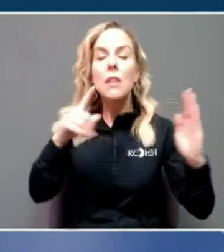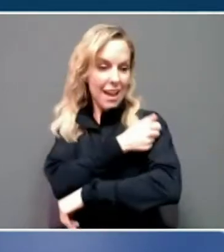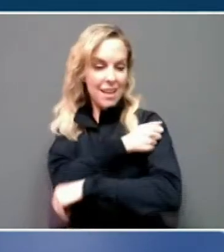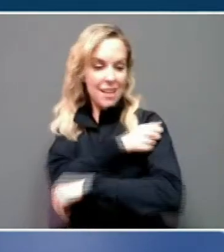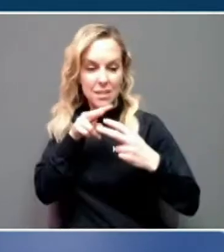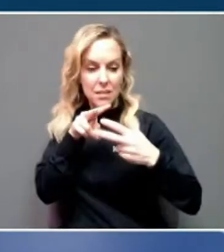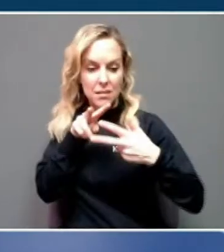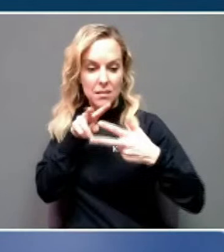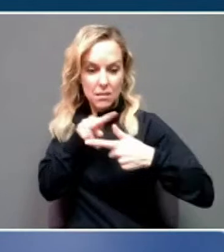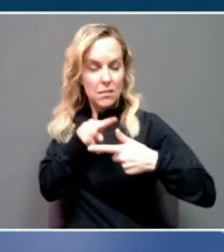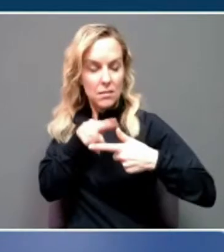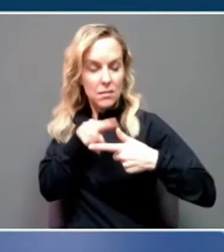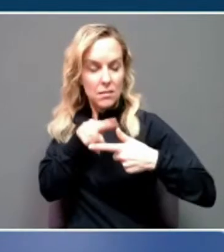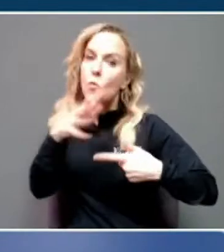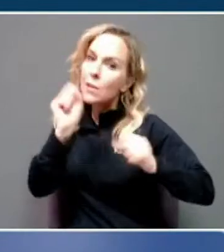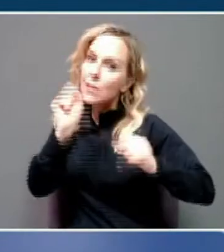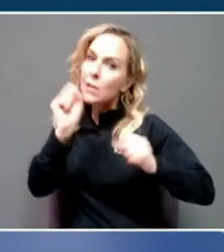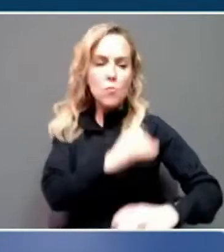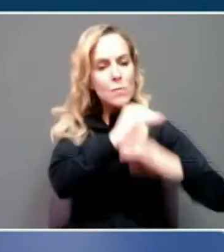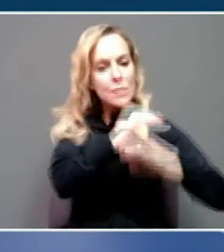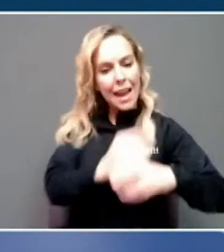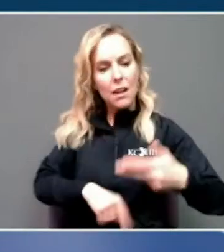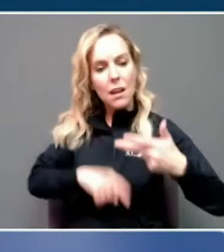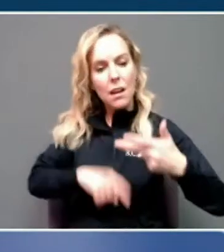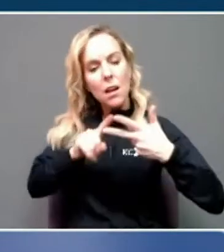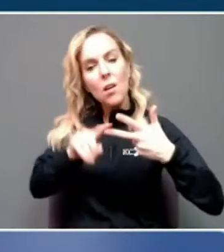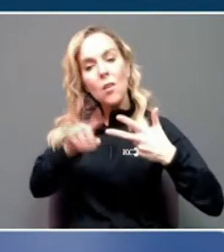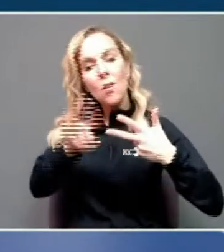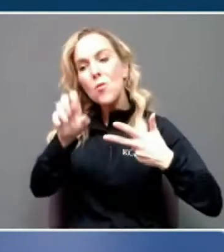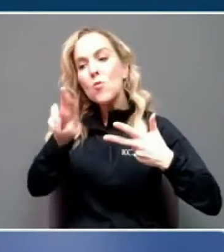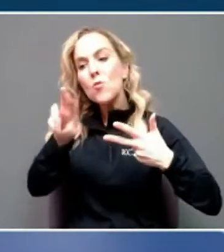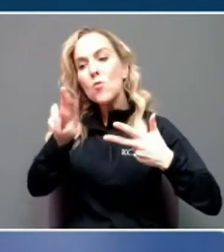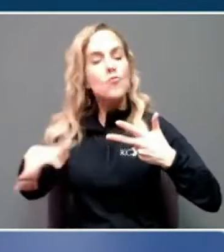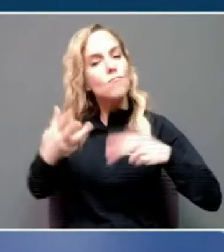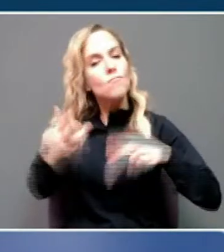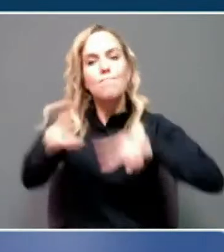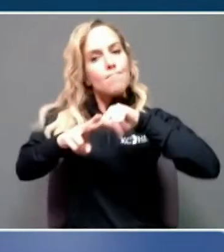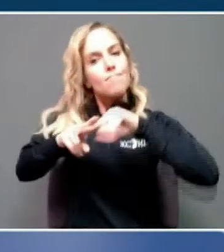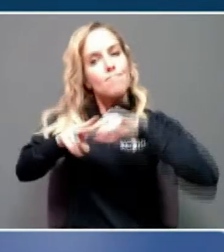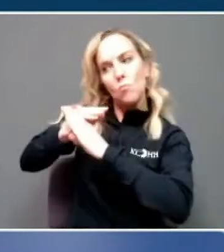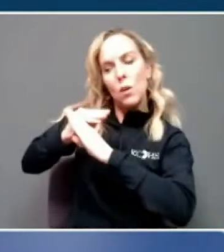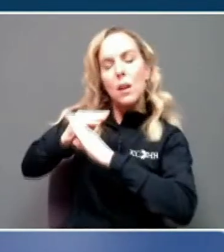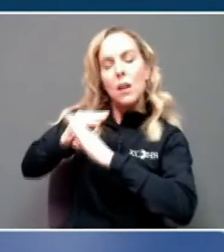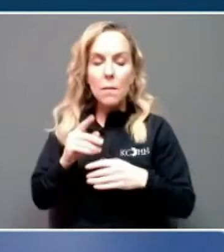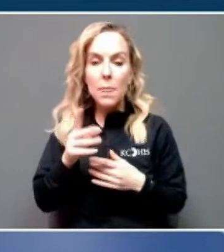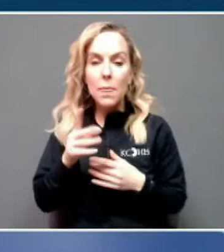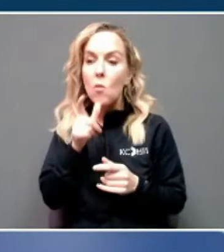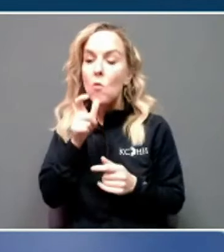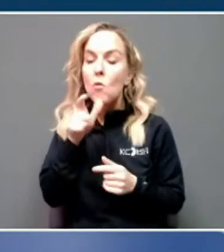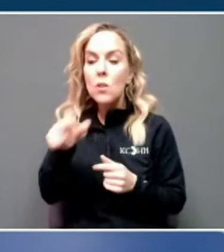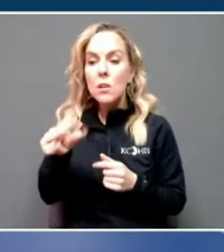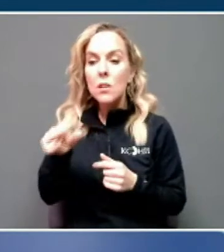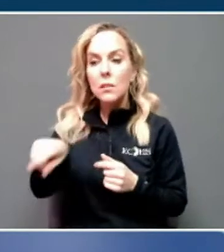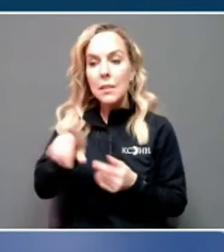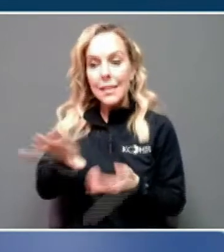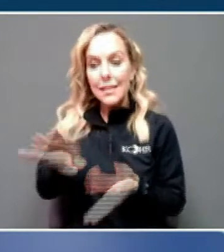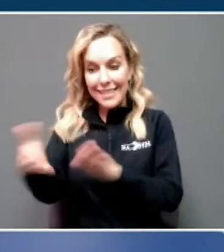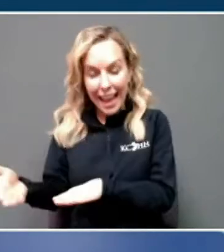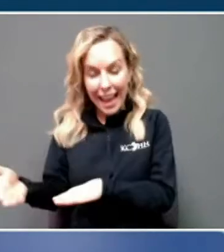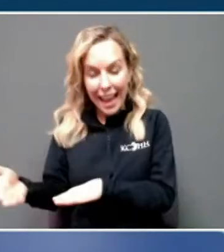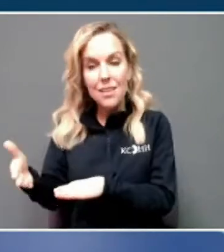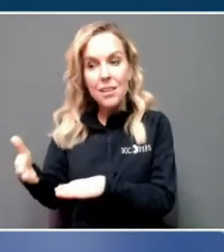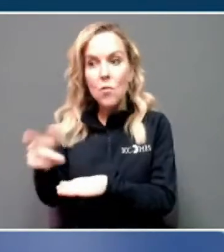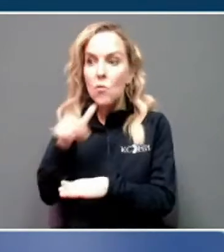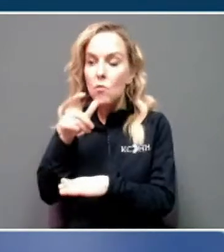booster shot provides even more. In fact, deaths of those that have gotten a booster is